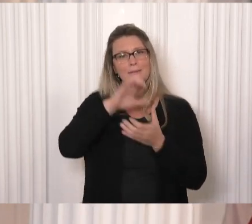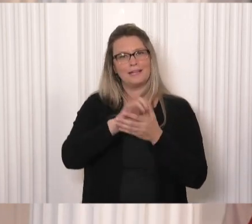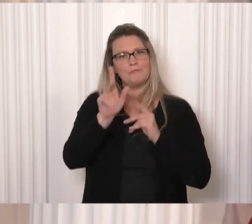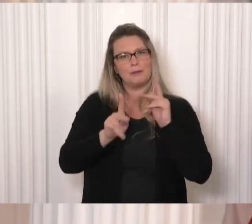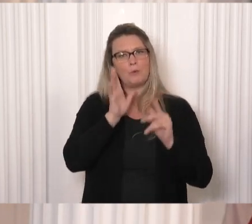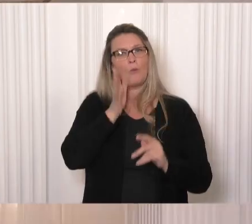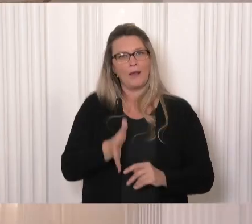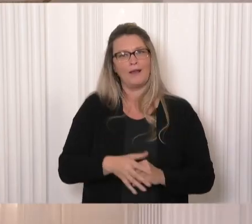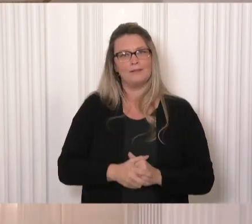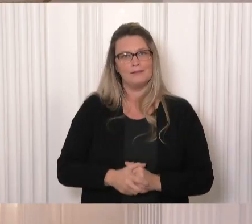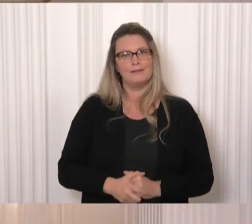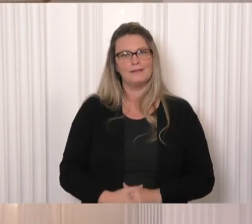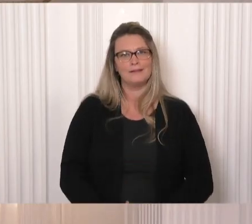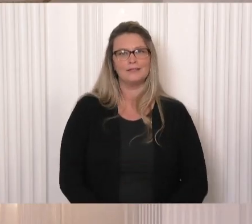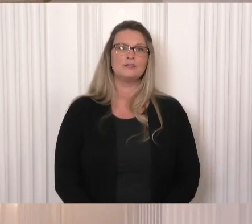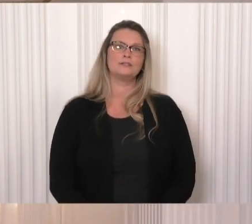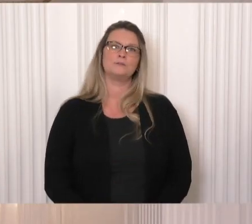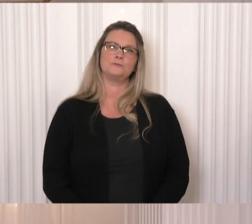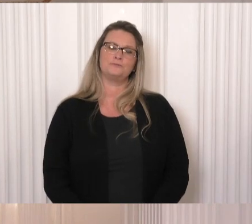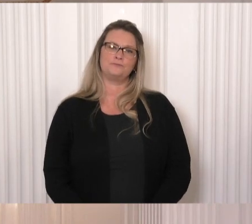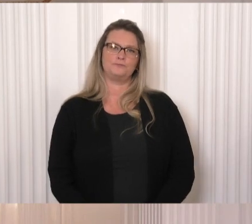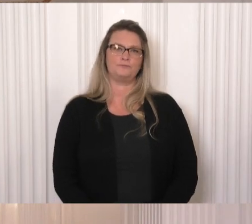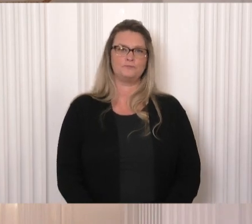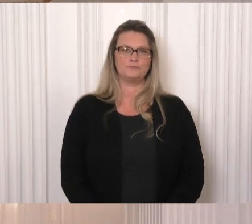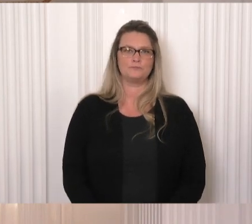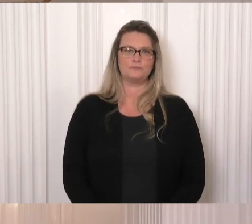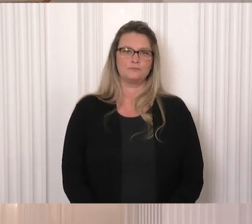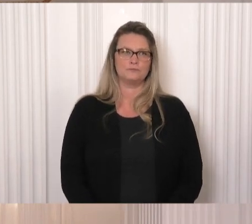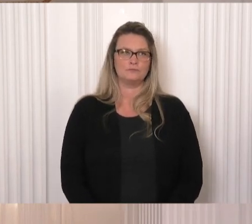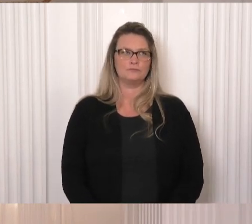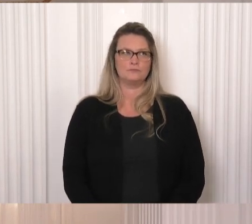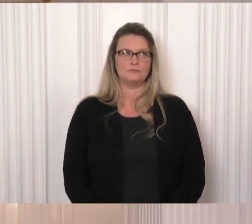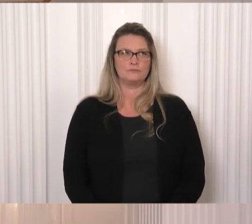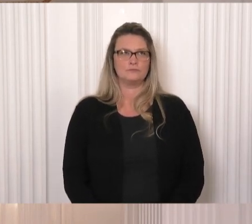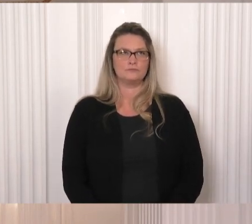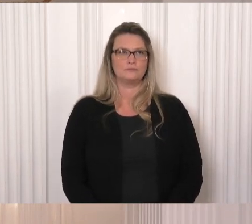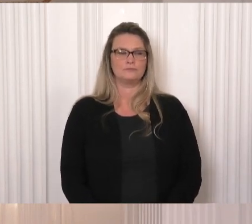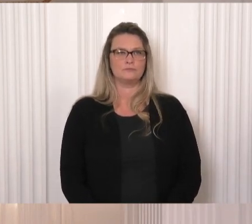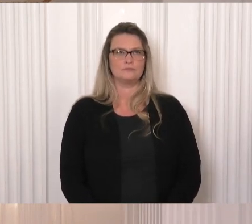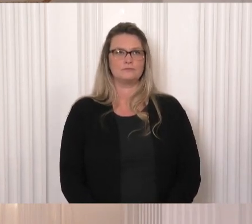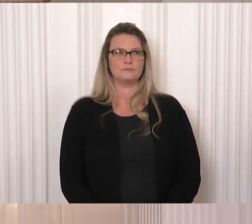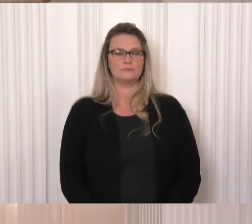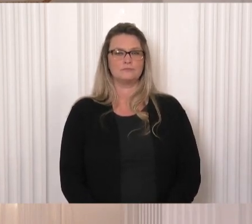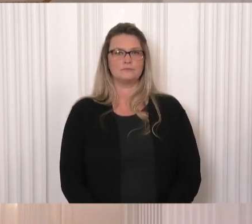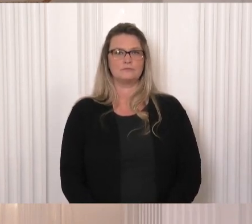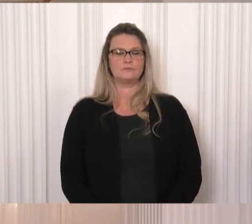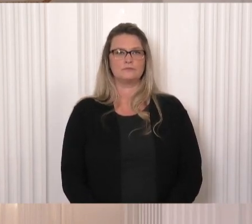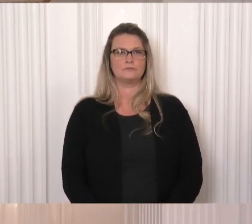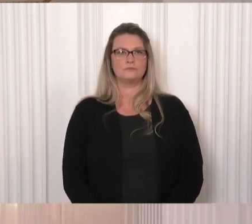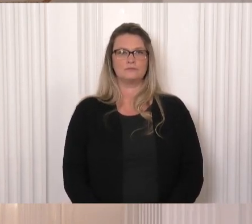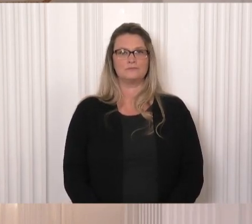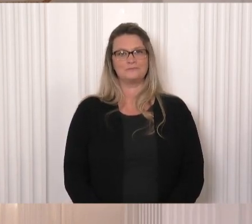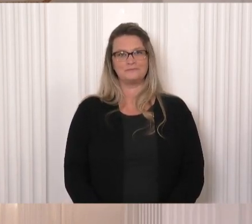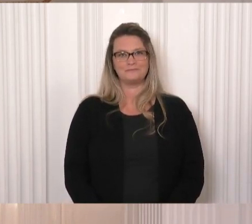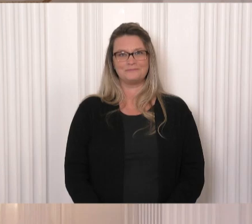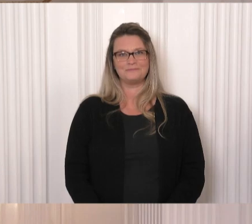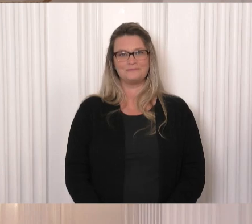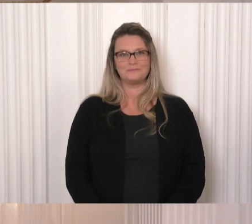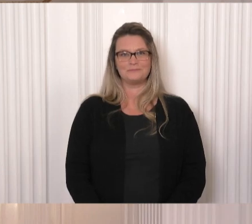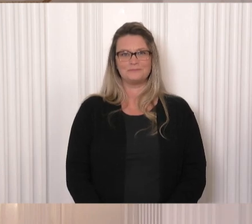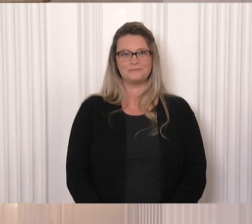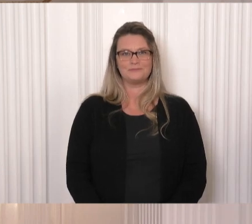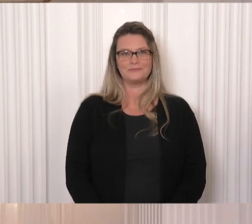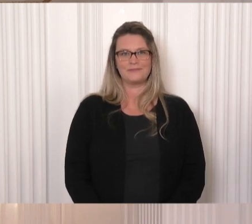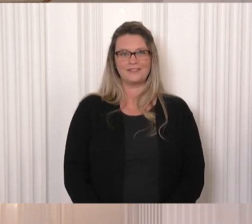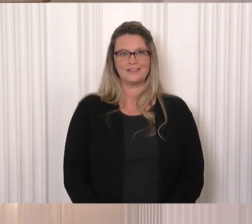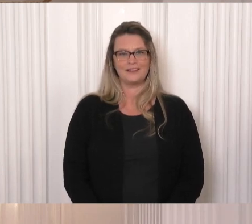well. Amanda, let me just say, you know, it's a great question. You know, people would probably be